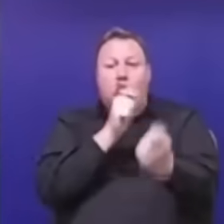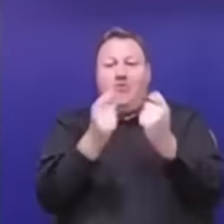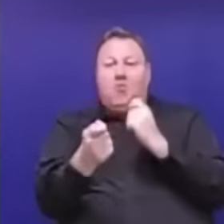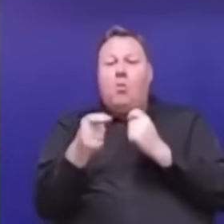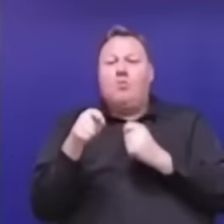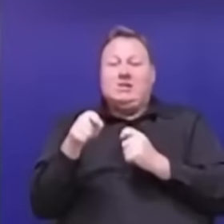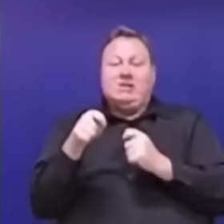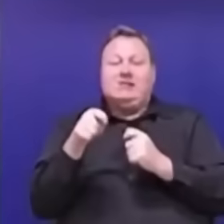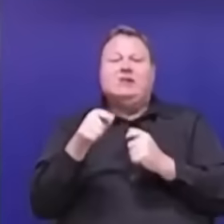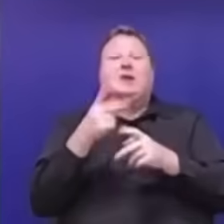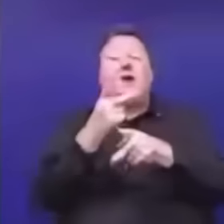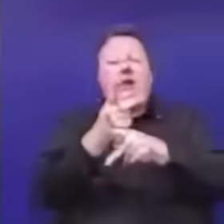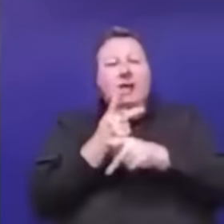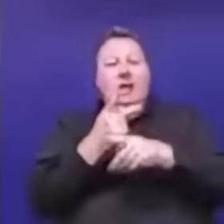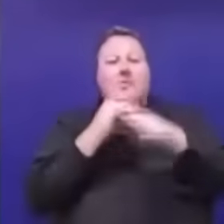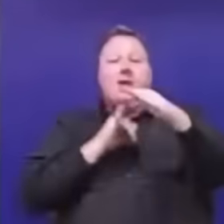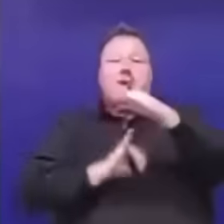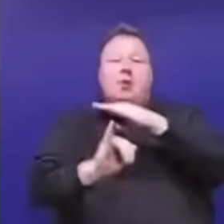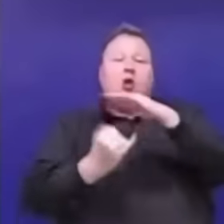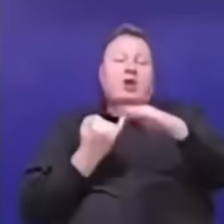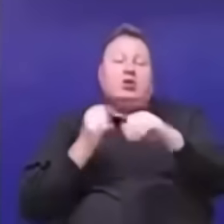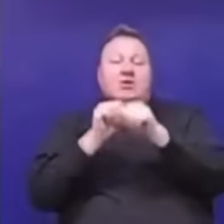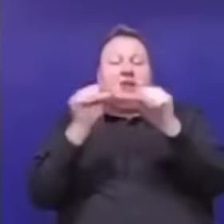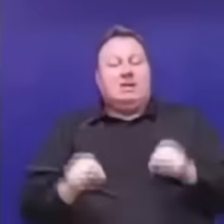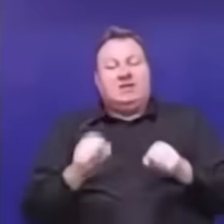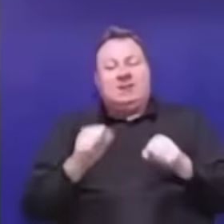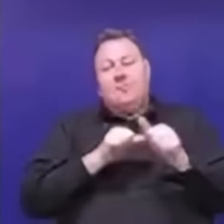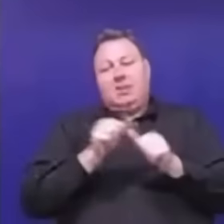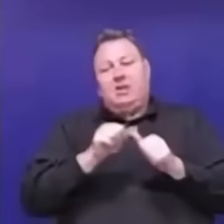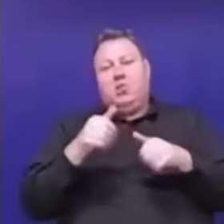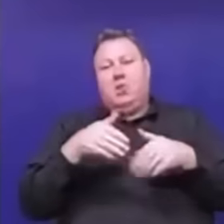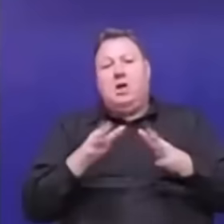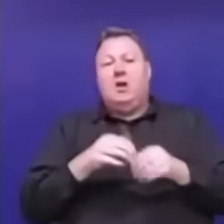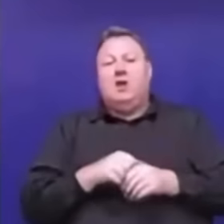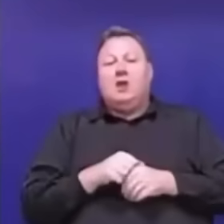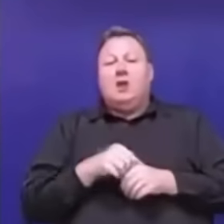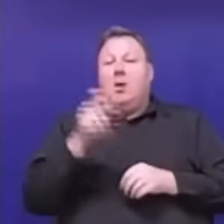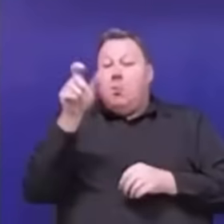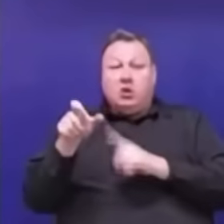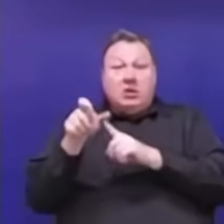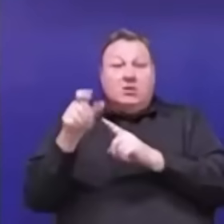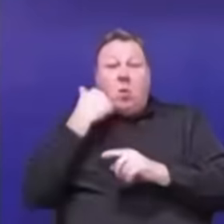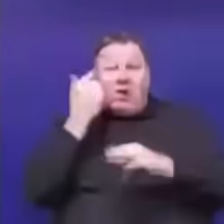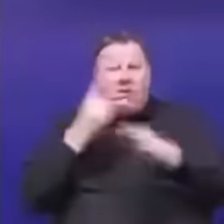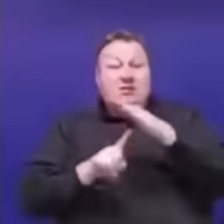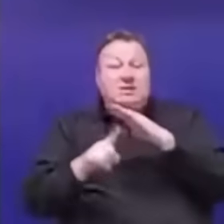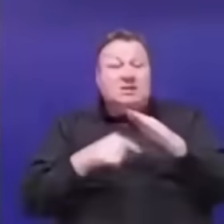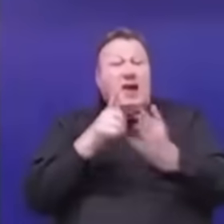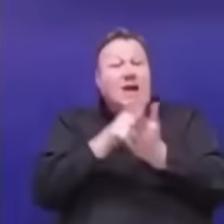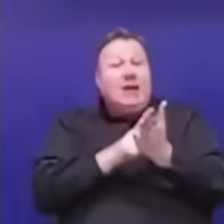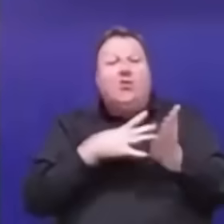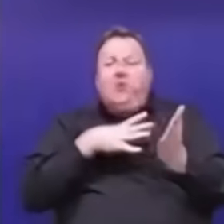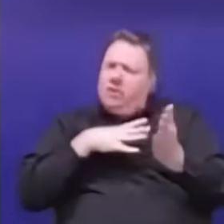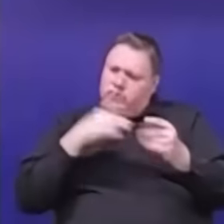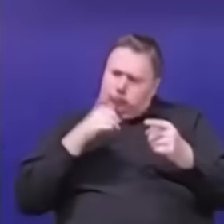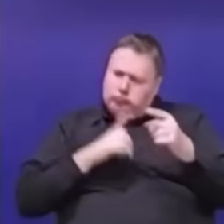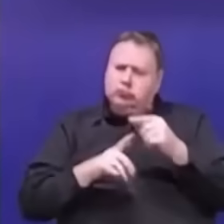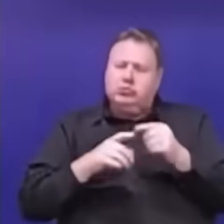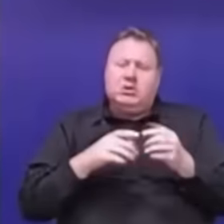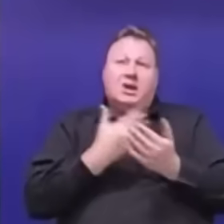our immigration system, while enabling legitimate travelers to conveniently obtain visas through their smart device.